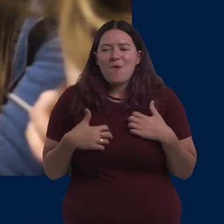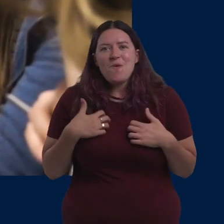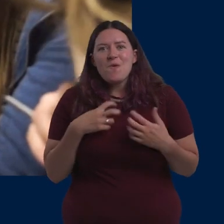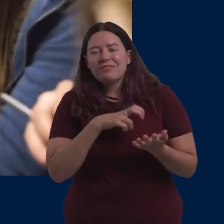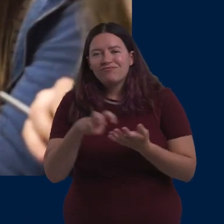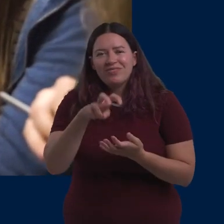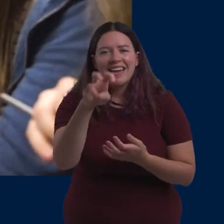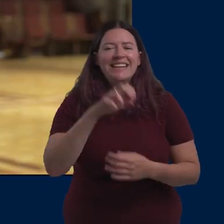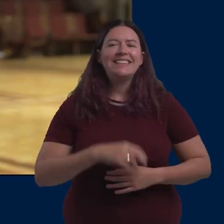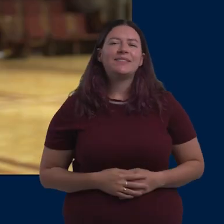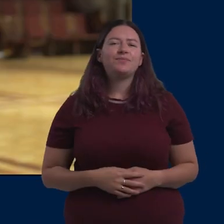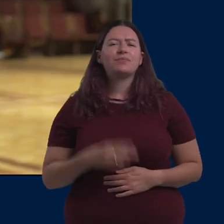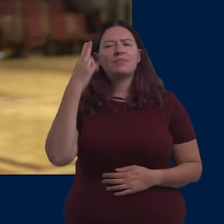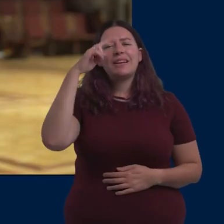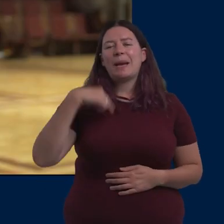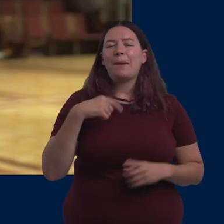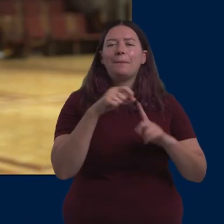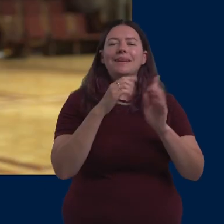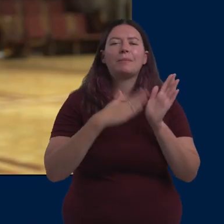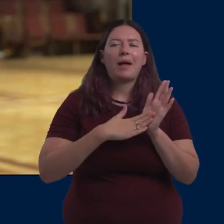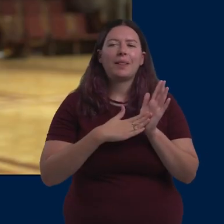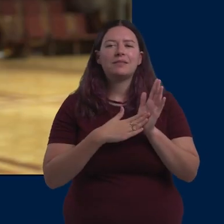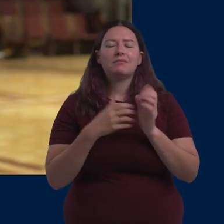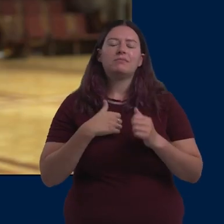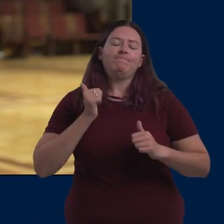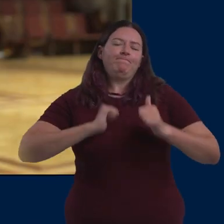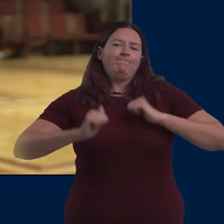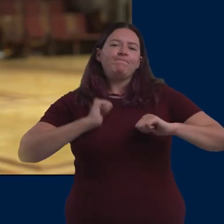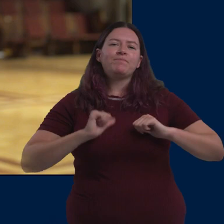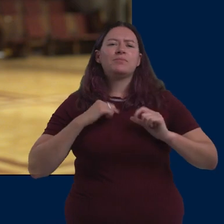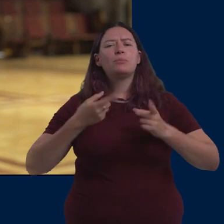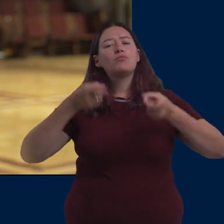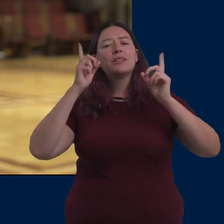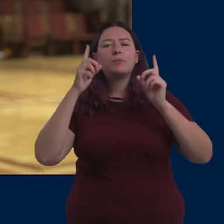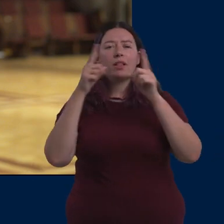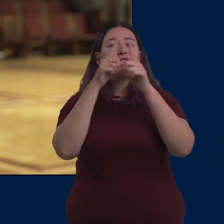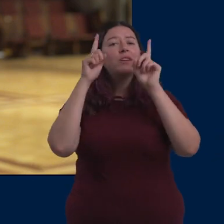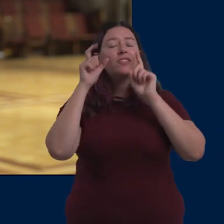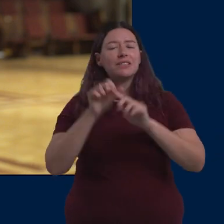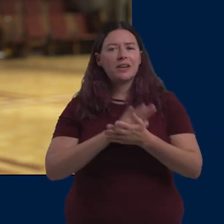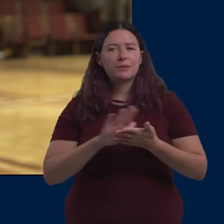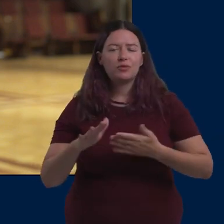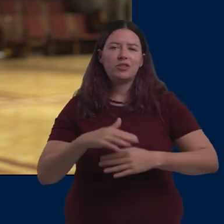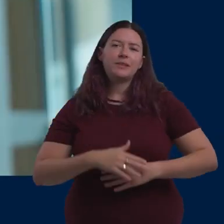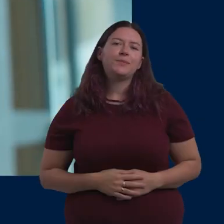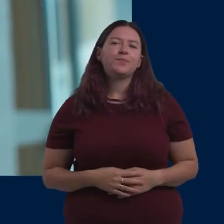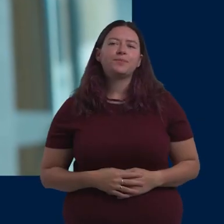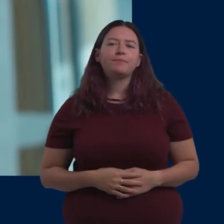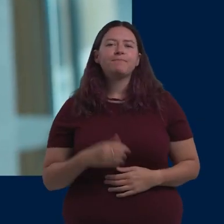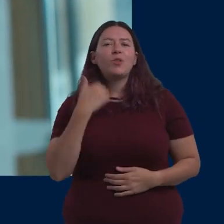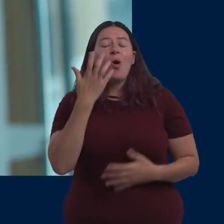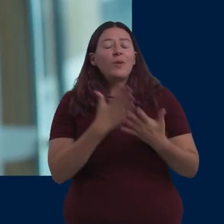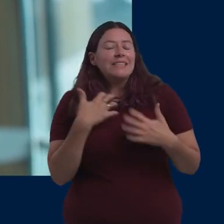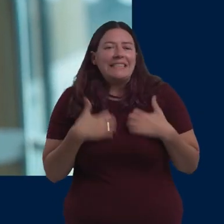fantastically exciting ride. My name is Peter Matheson, and I have the huge honour of being the principal of the University of Edinburgh. It's